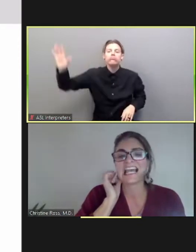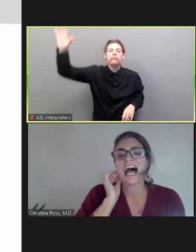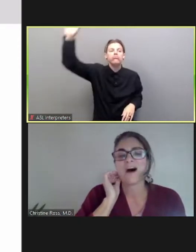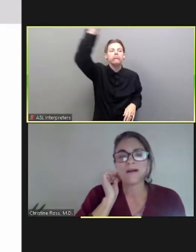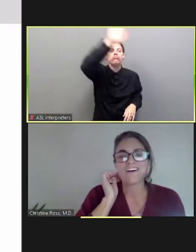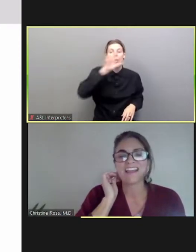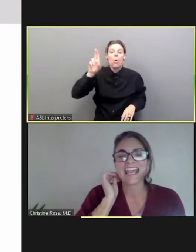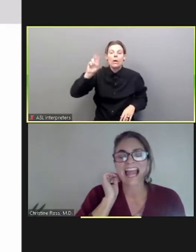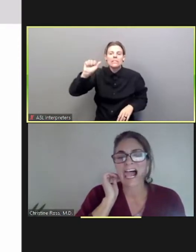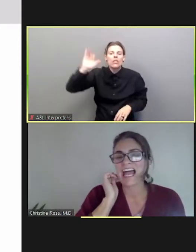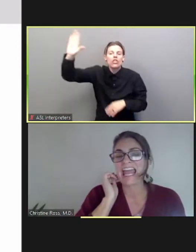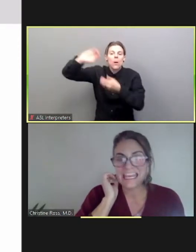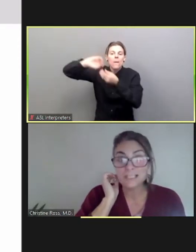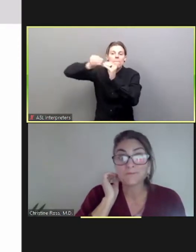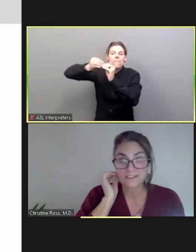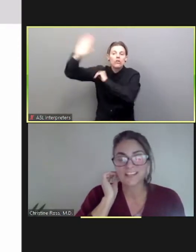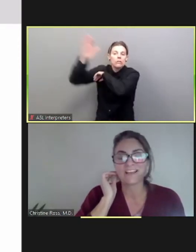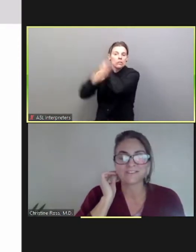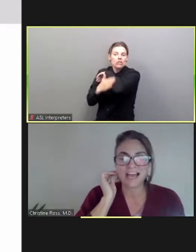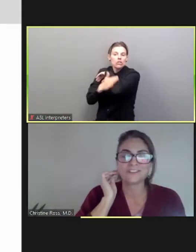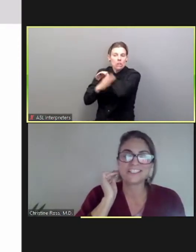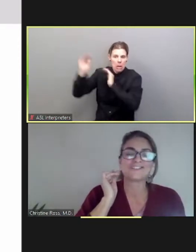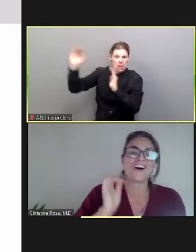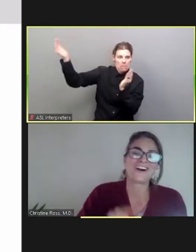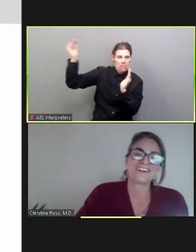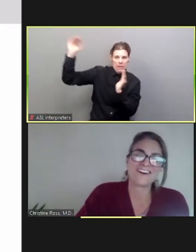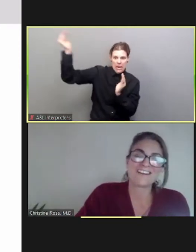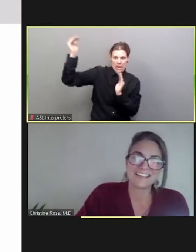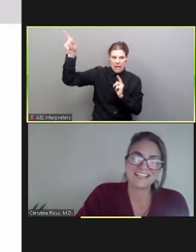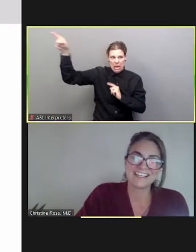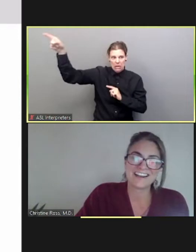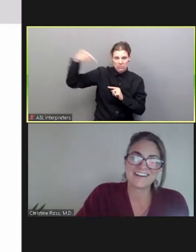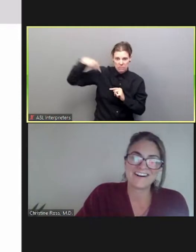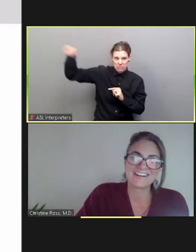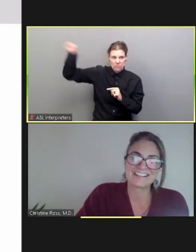States, about 80% of counties are